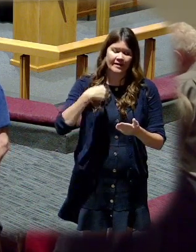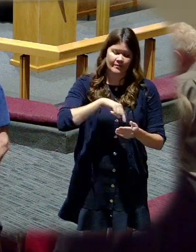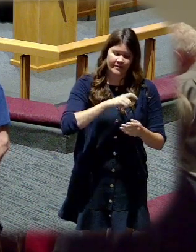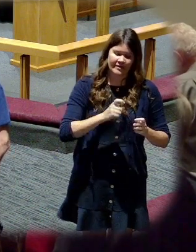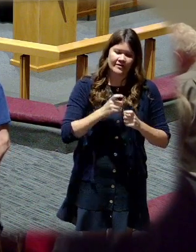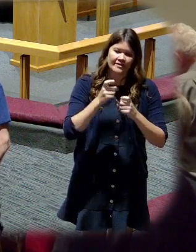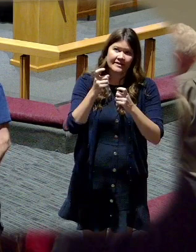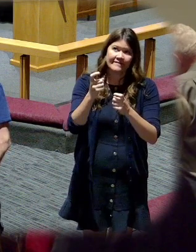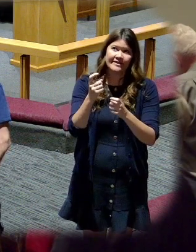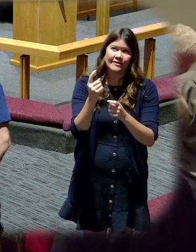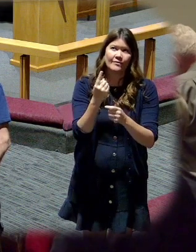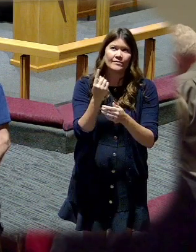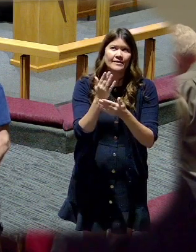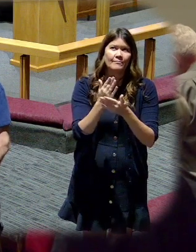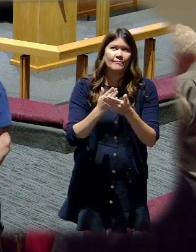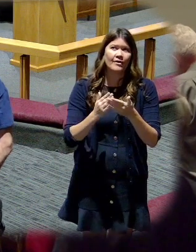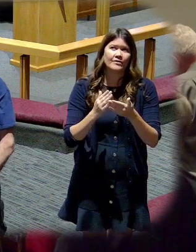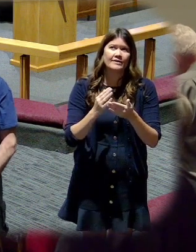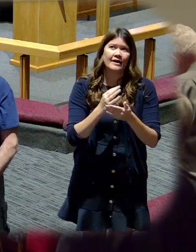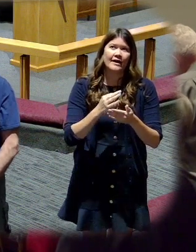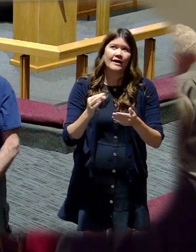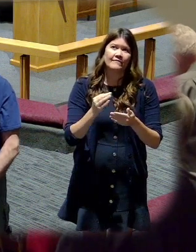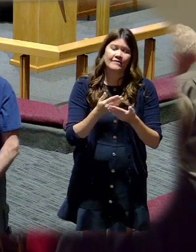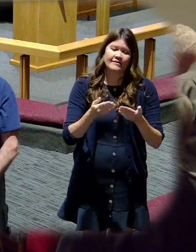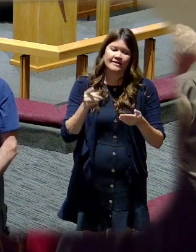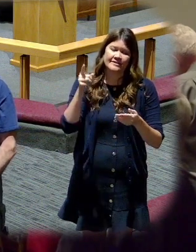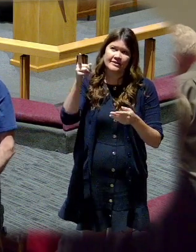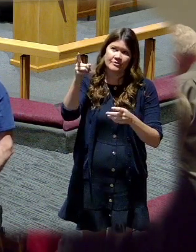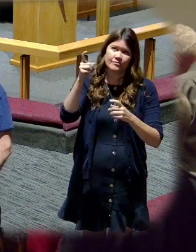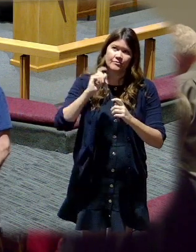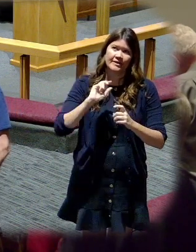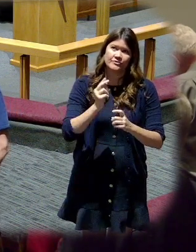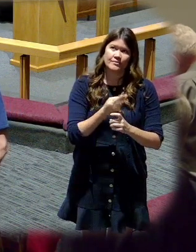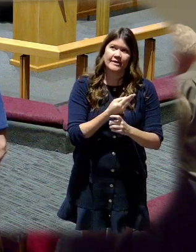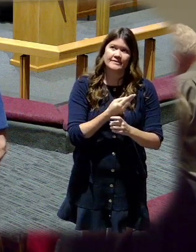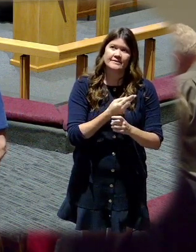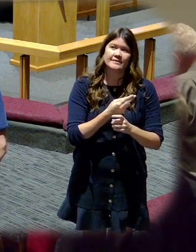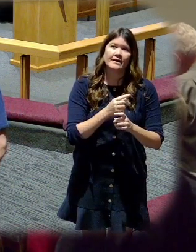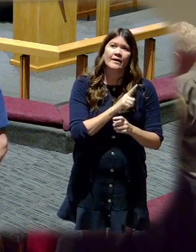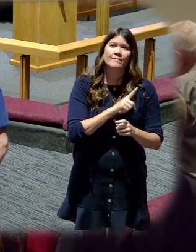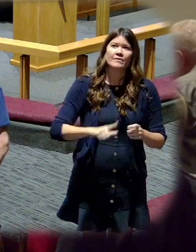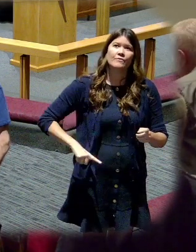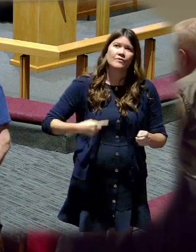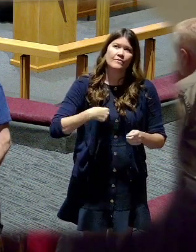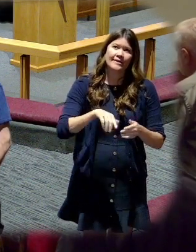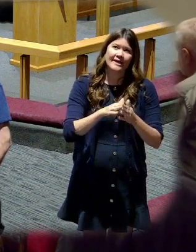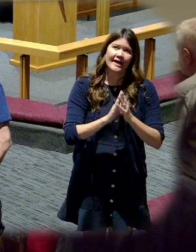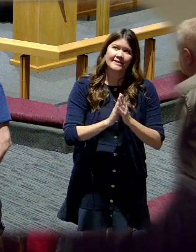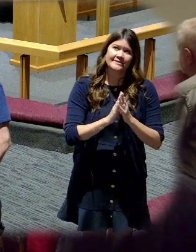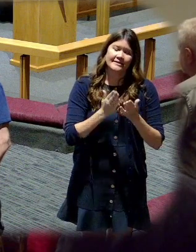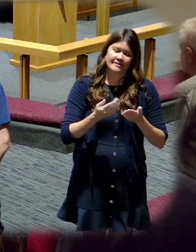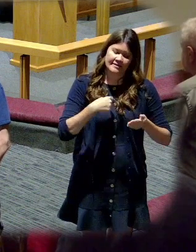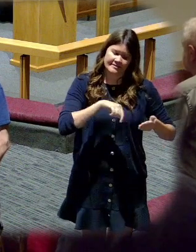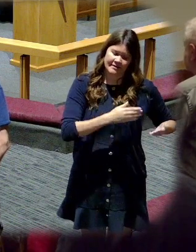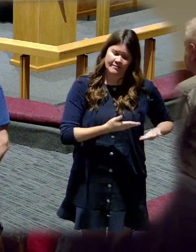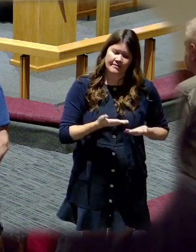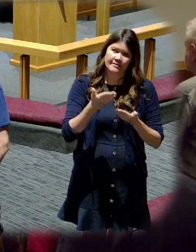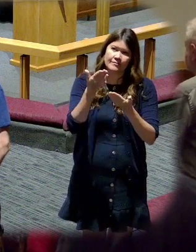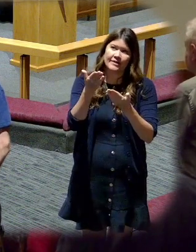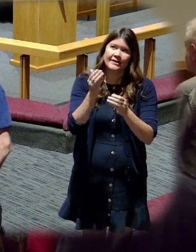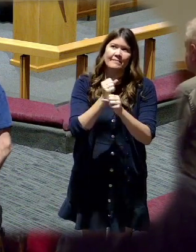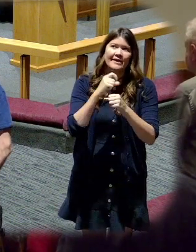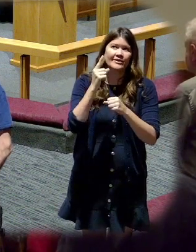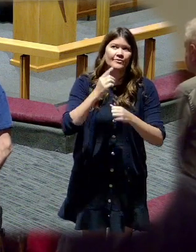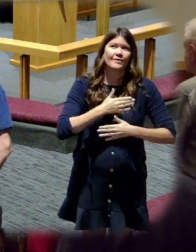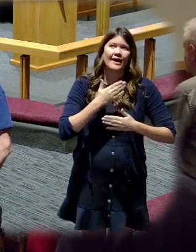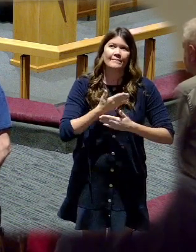a portion of what You graciously provide. But Lord, we ask that what we bring would be pleasing in Your sight. Use